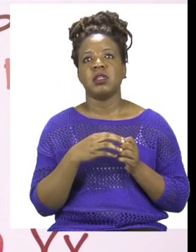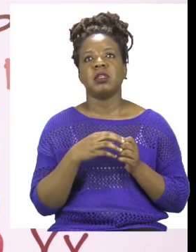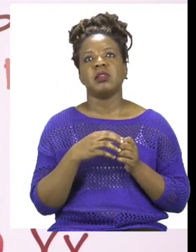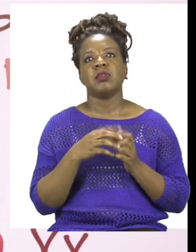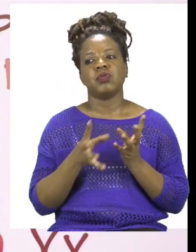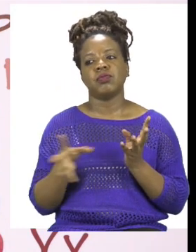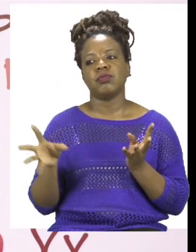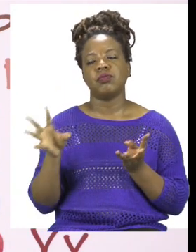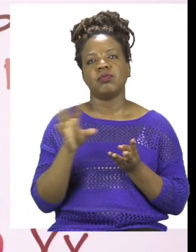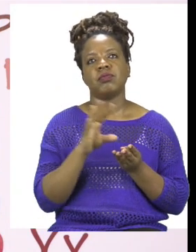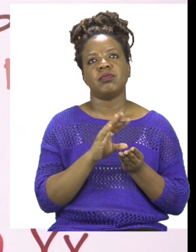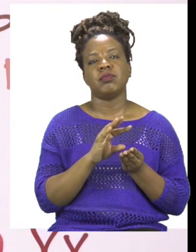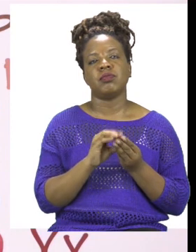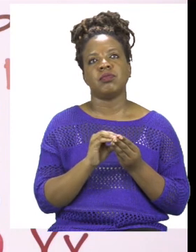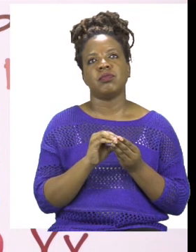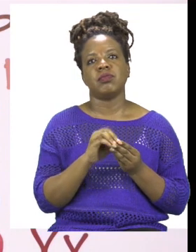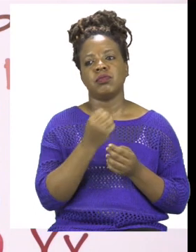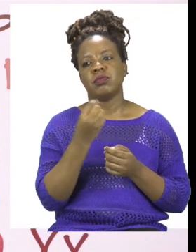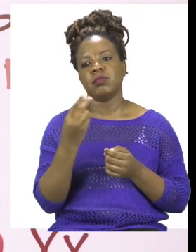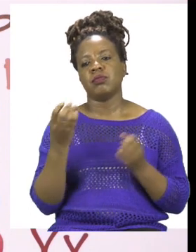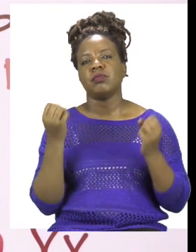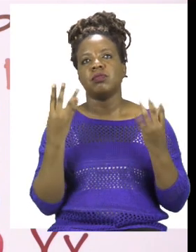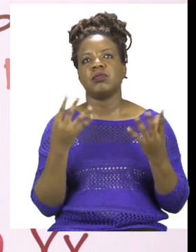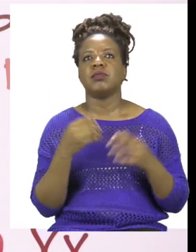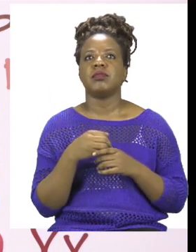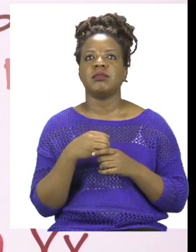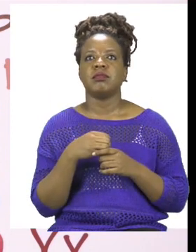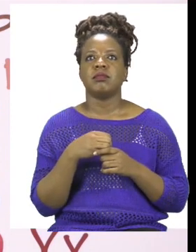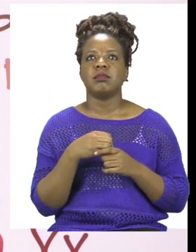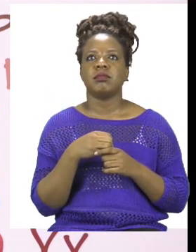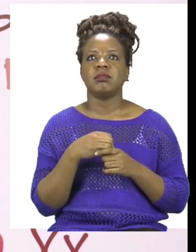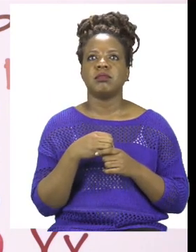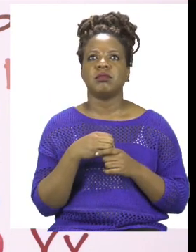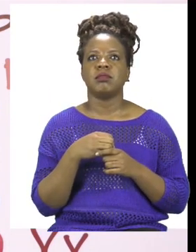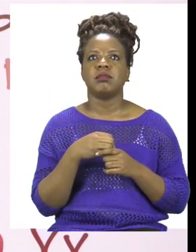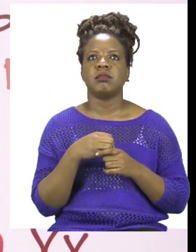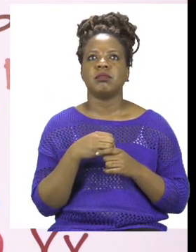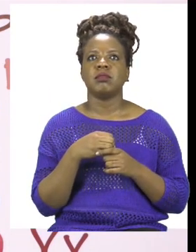together by counting what is in all the sets. So let us begin.